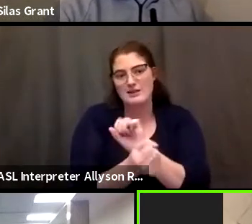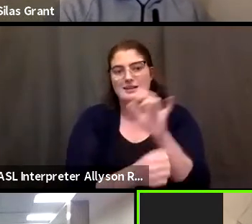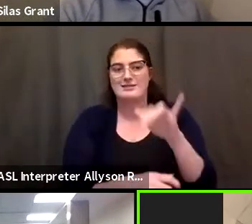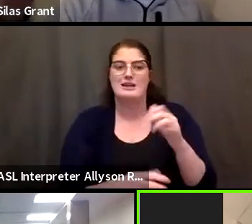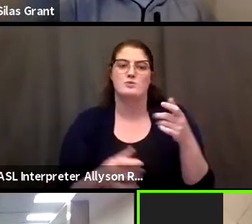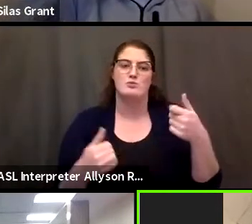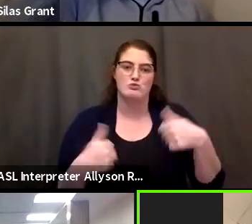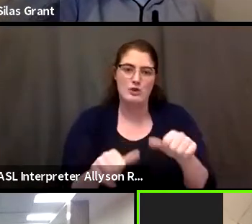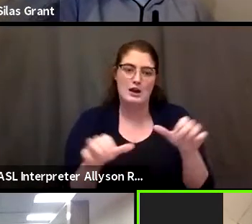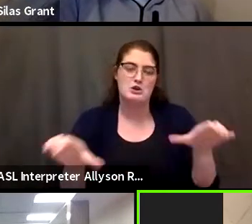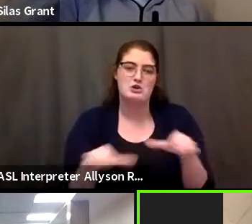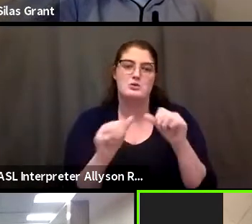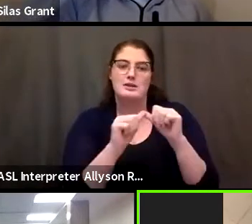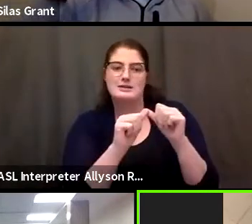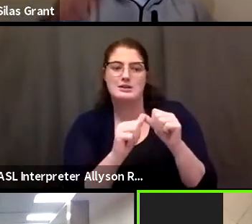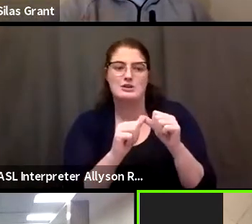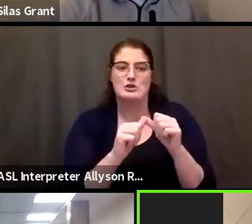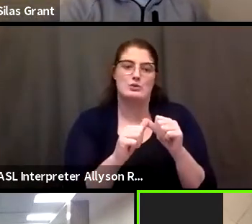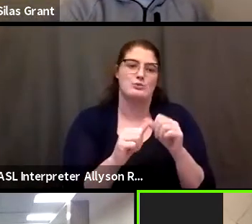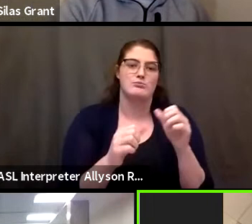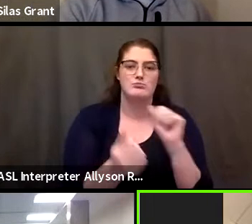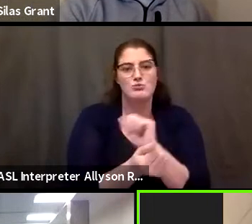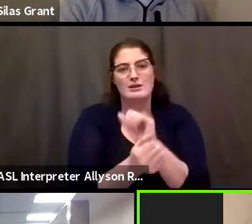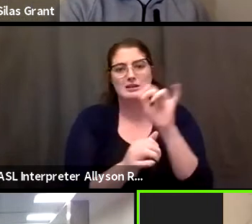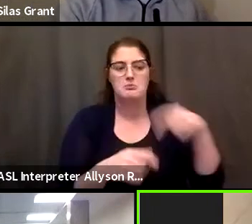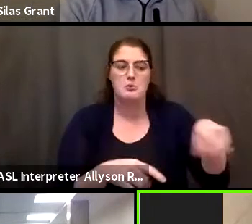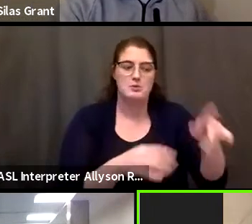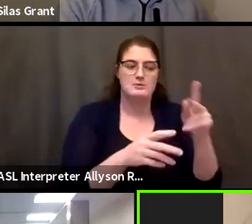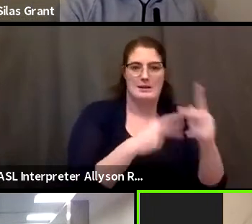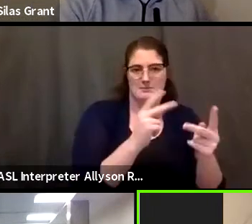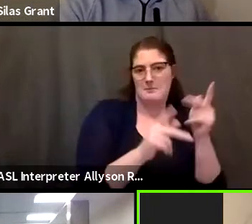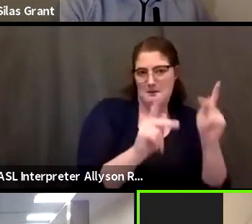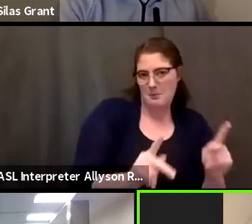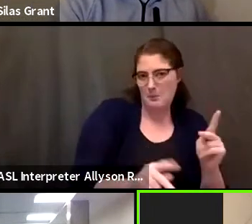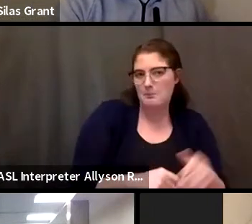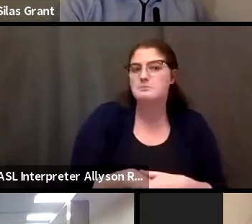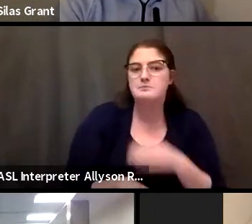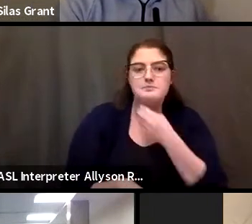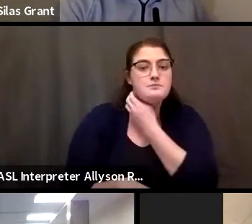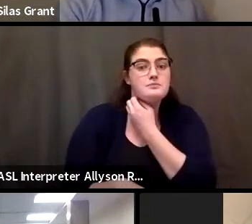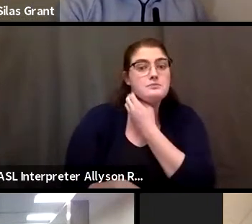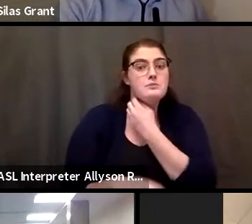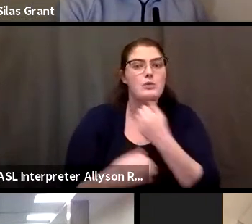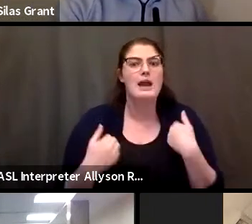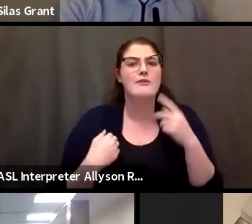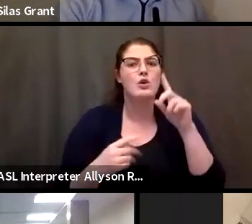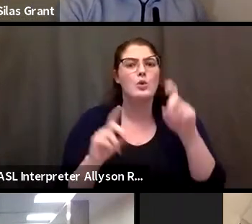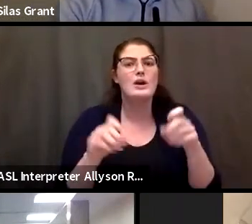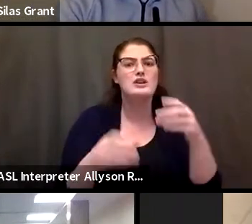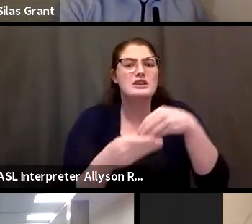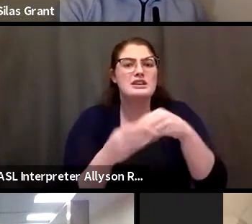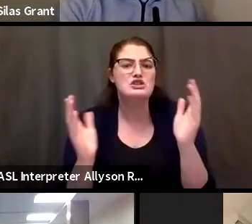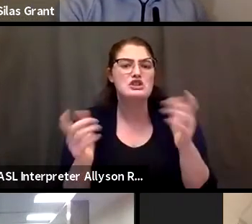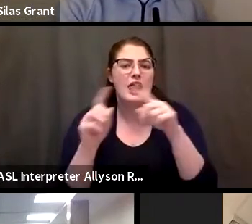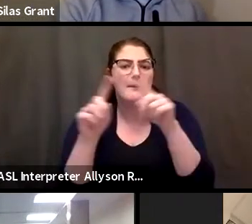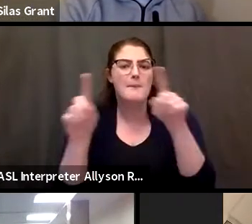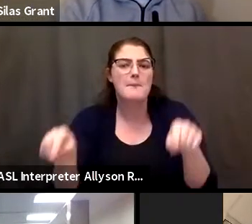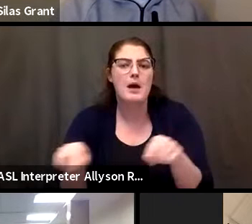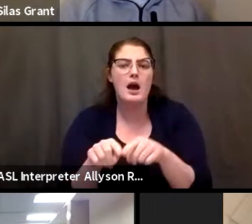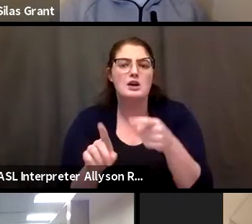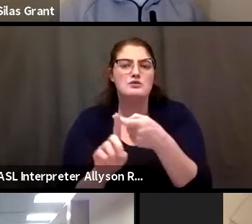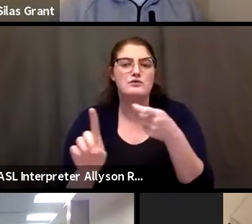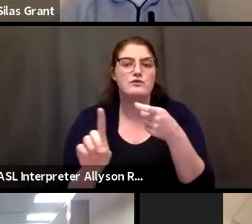trying to continue to combat those particular issues. Okay, we have a question in the chat from